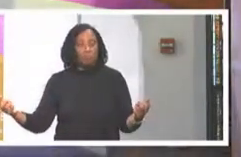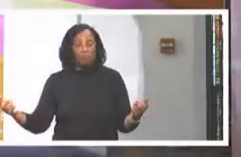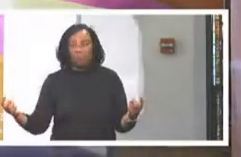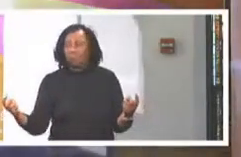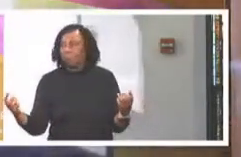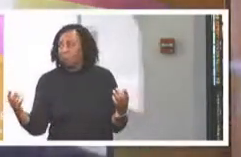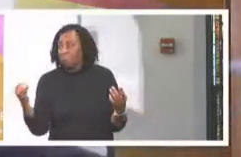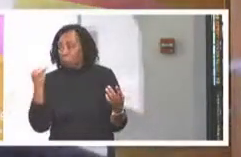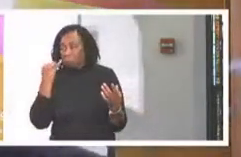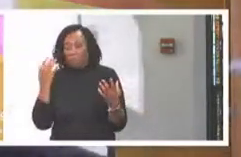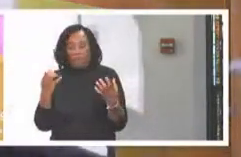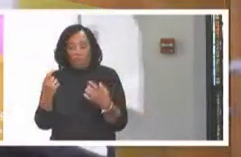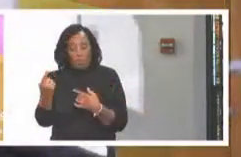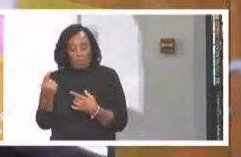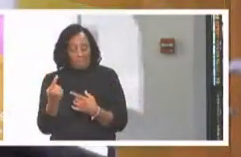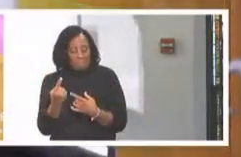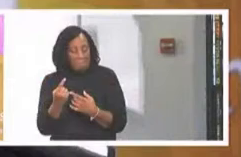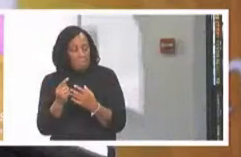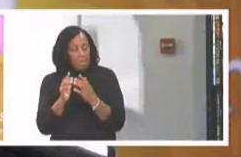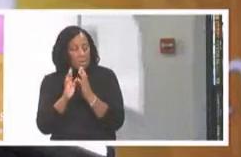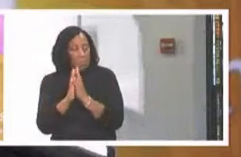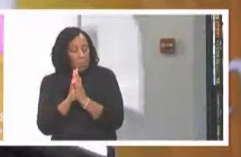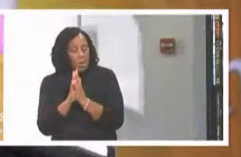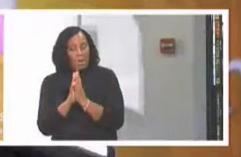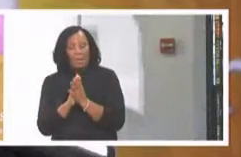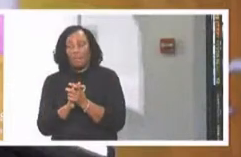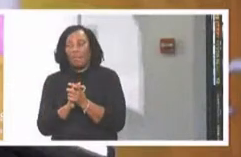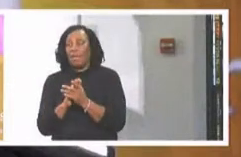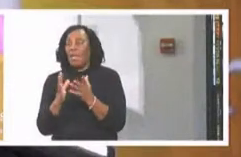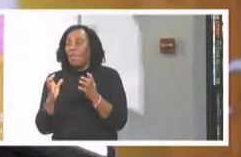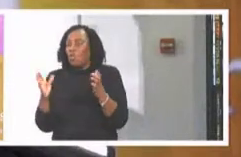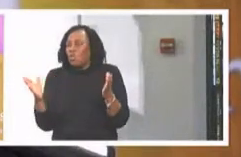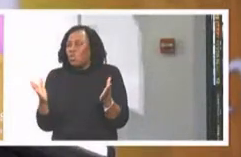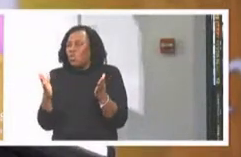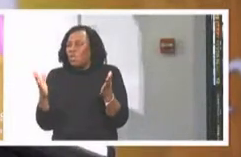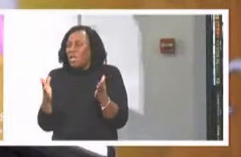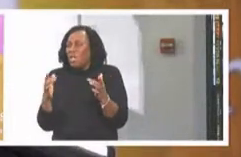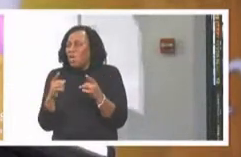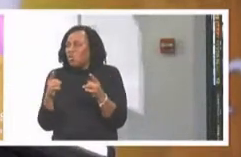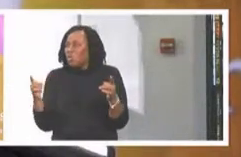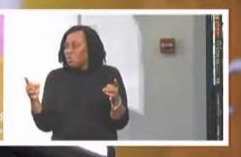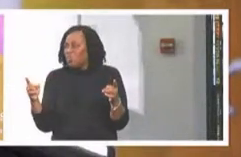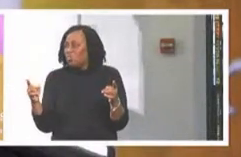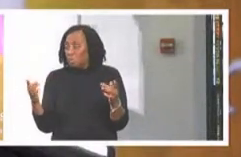I would encourage you, both here and at home,